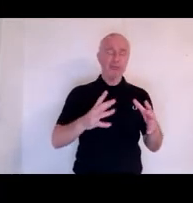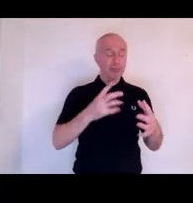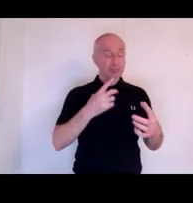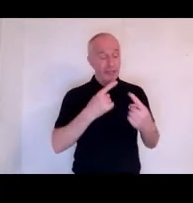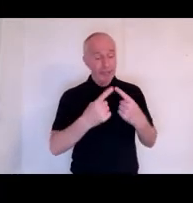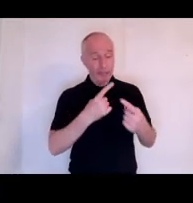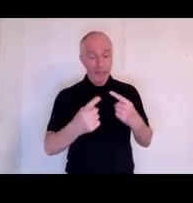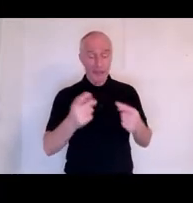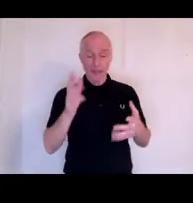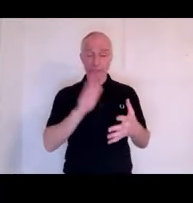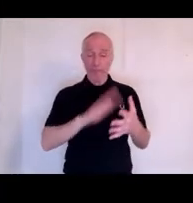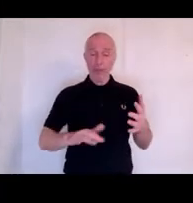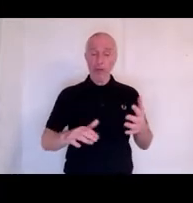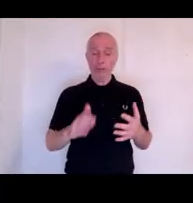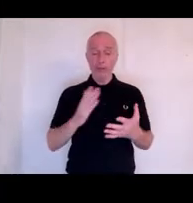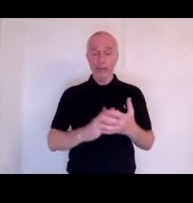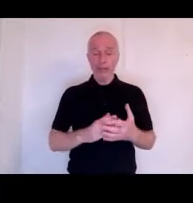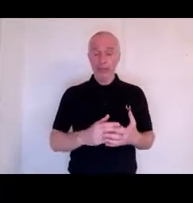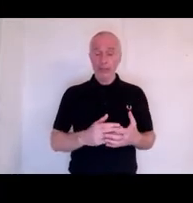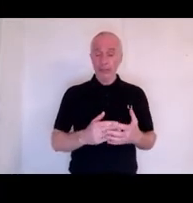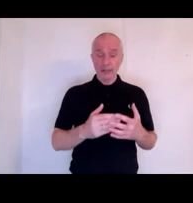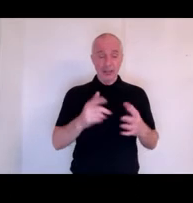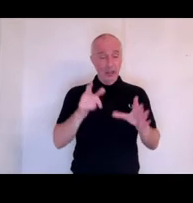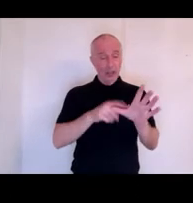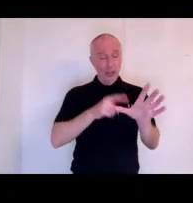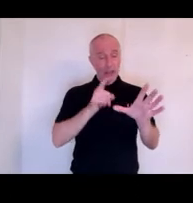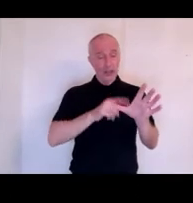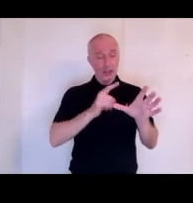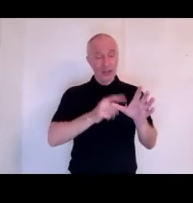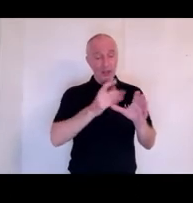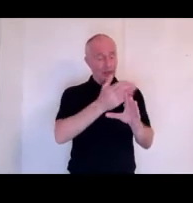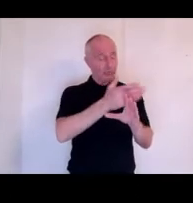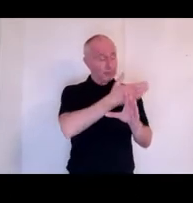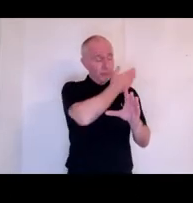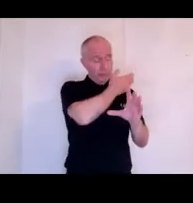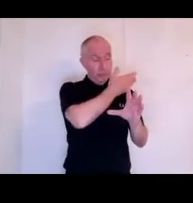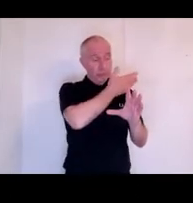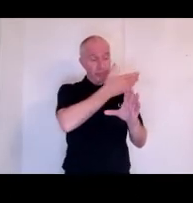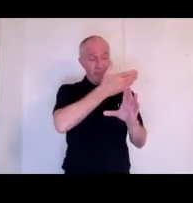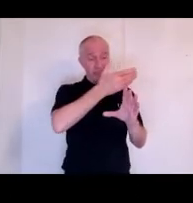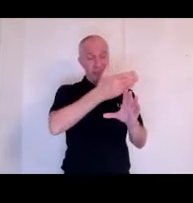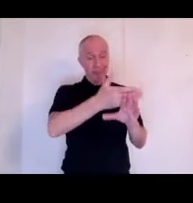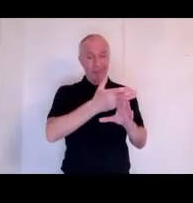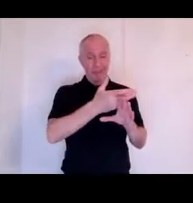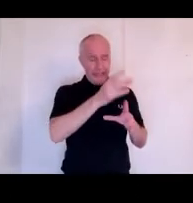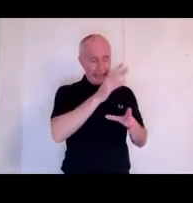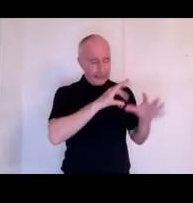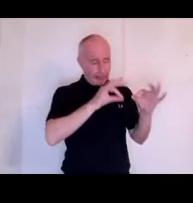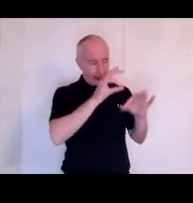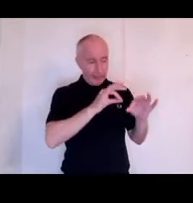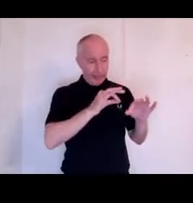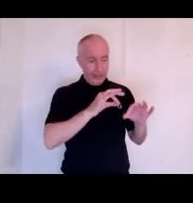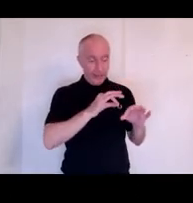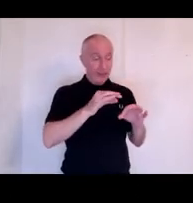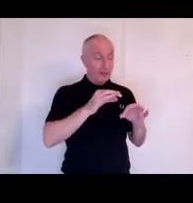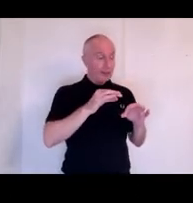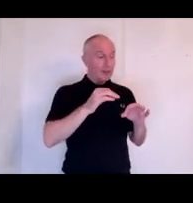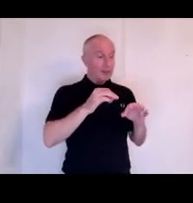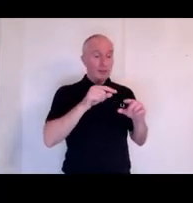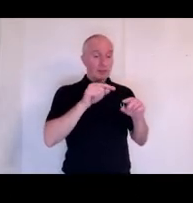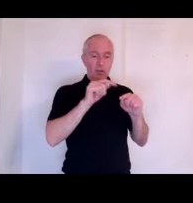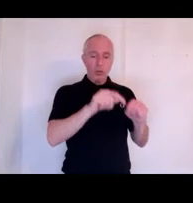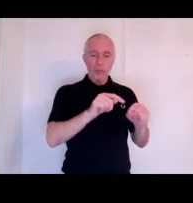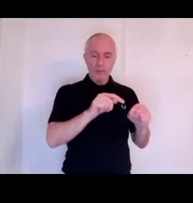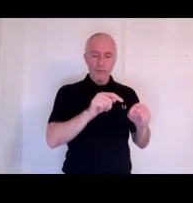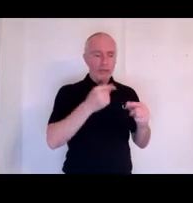from 10s of years of experiments to be able to provide meaningful input to other computational